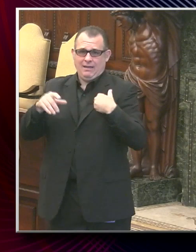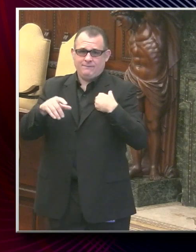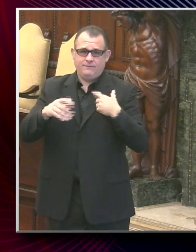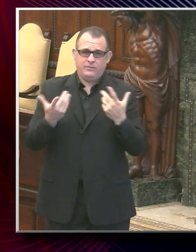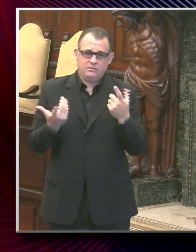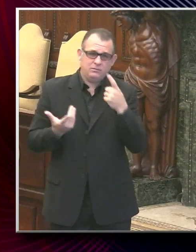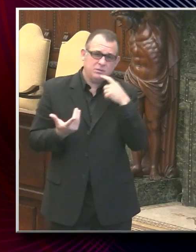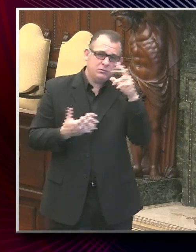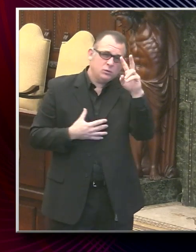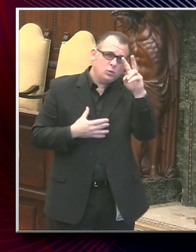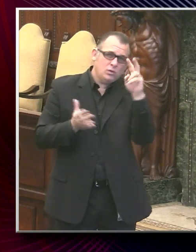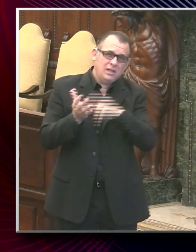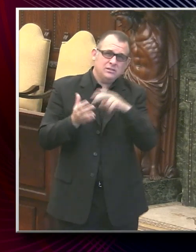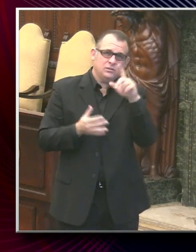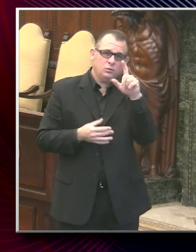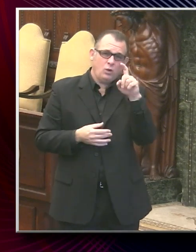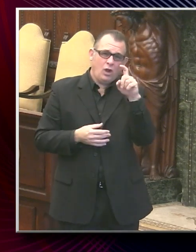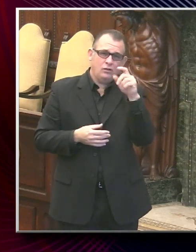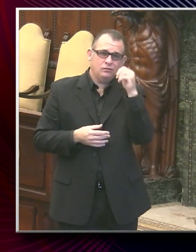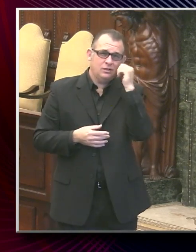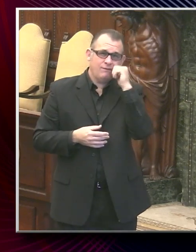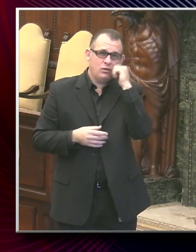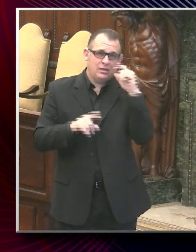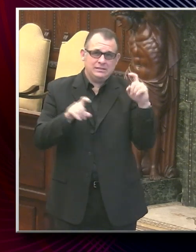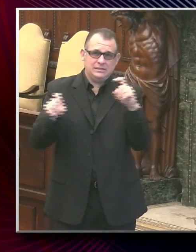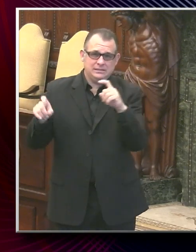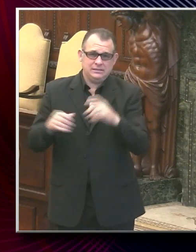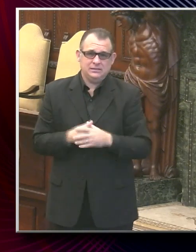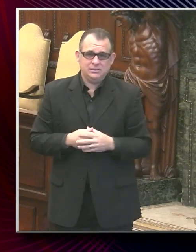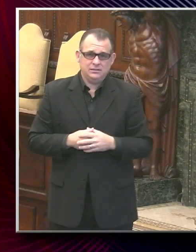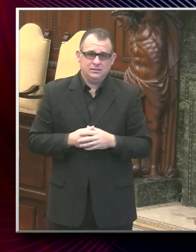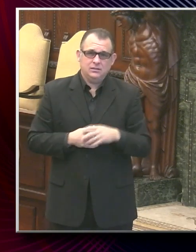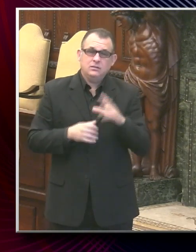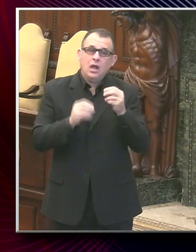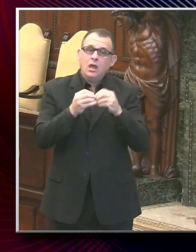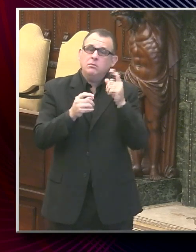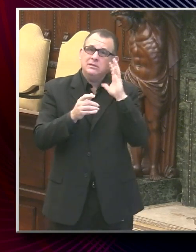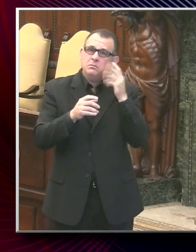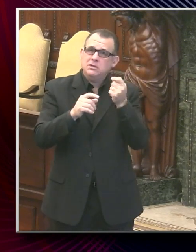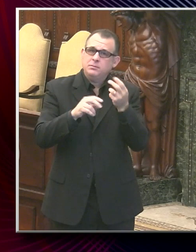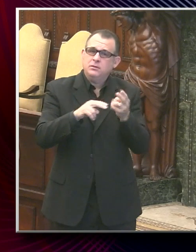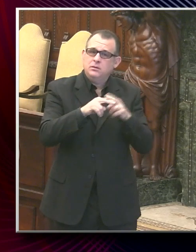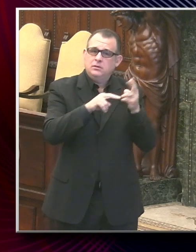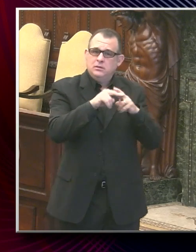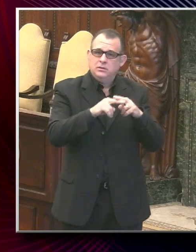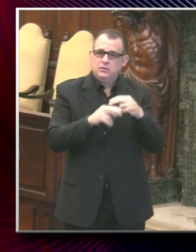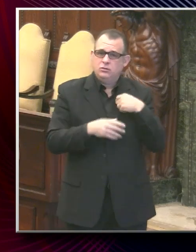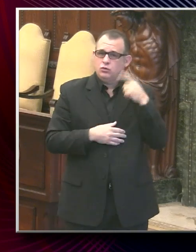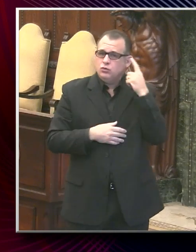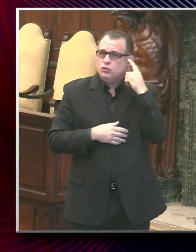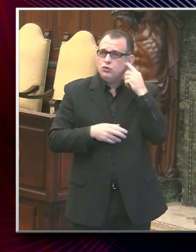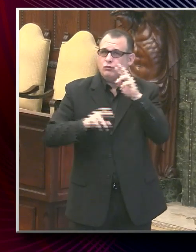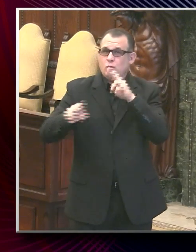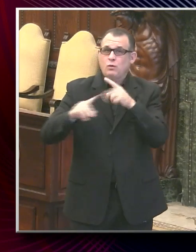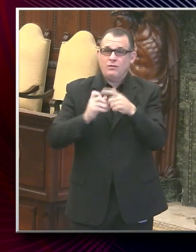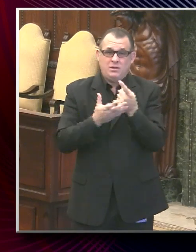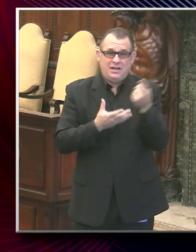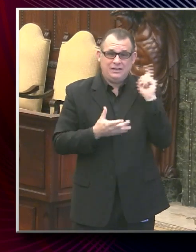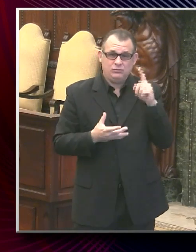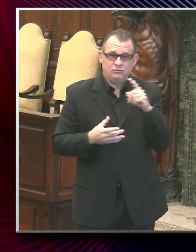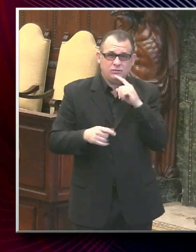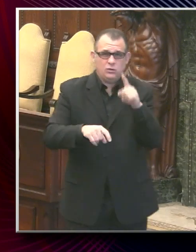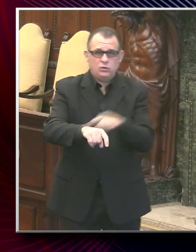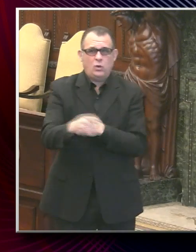2,100 tests per day, and that's a number that's gradually increasing. Now, we did hear reports last week of long delays in people